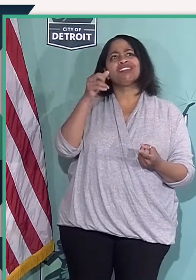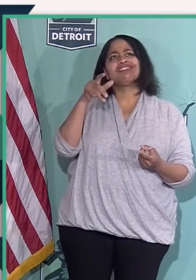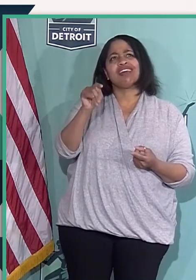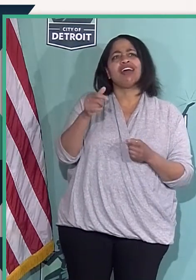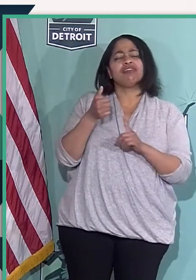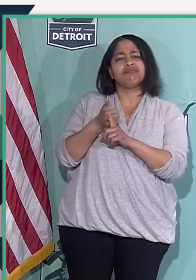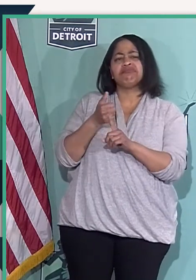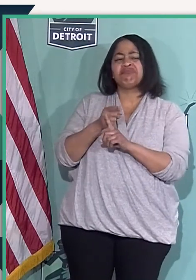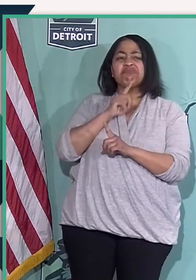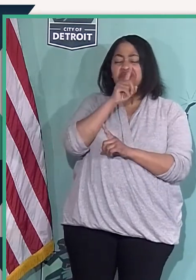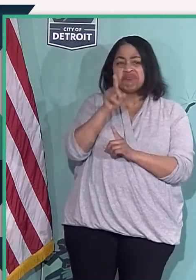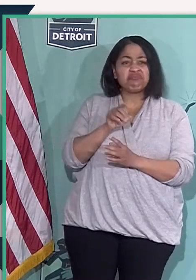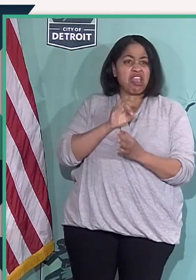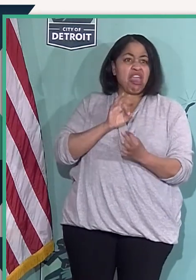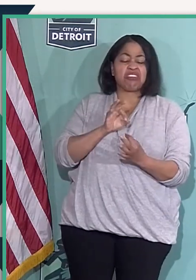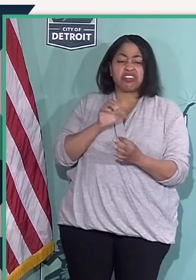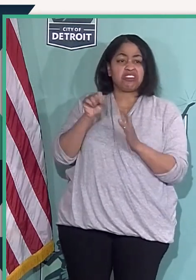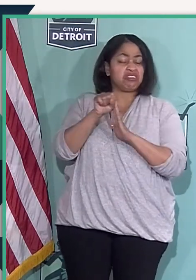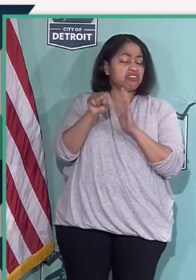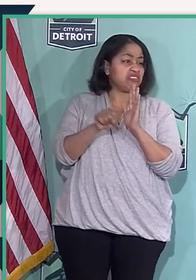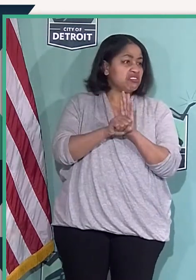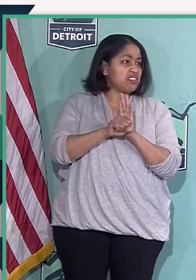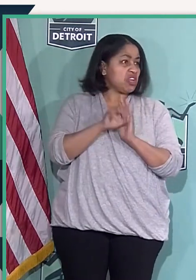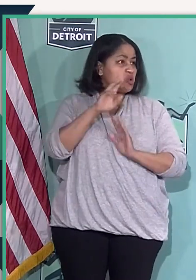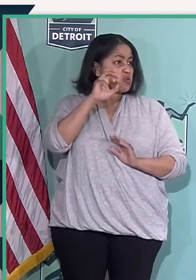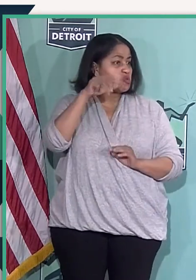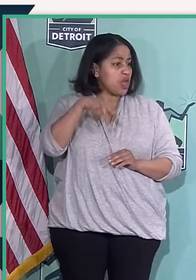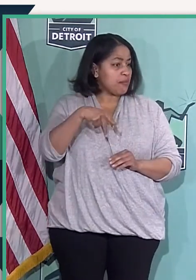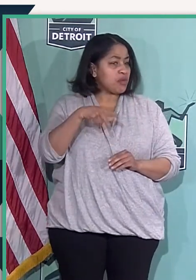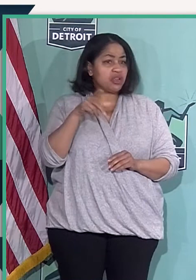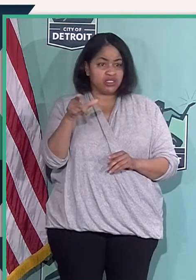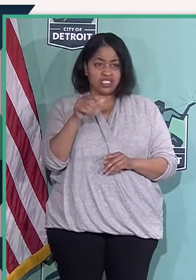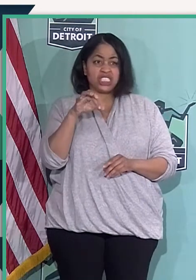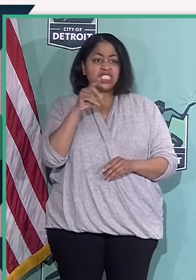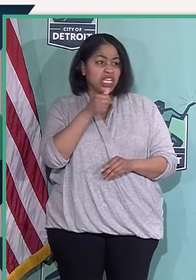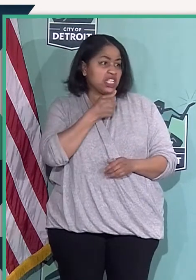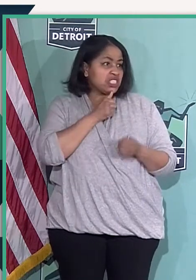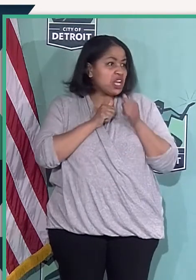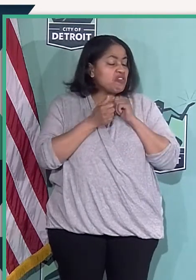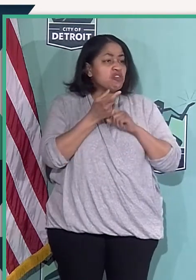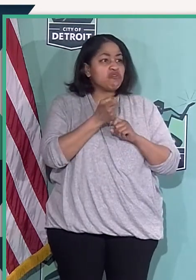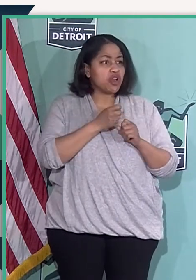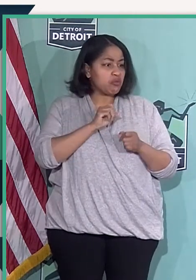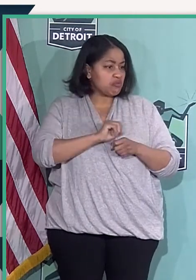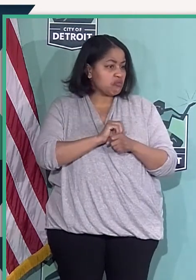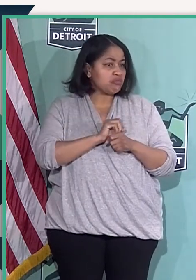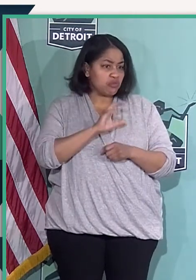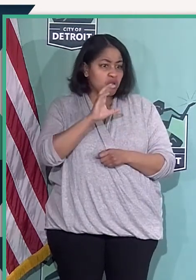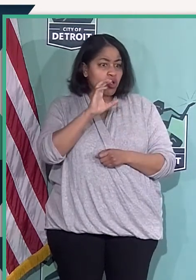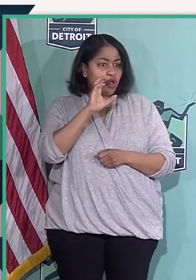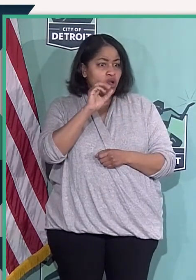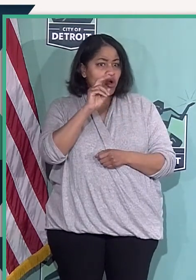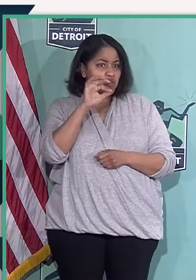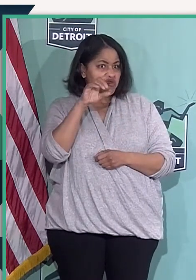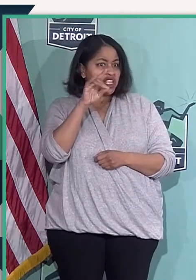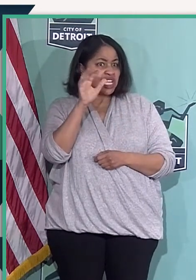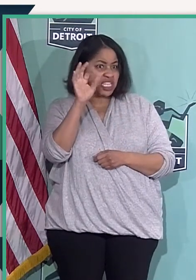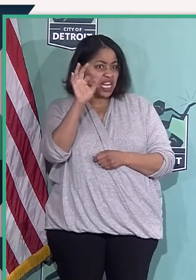an excellent state rep who was suffering from COVID-19 and feels